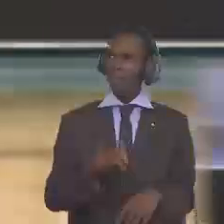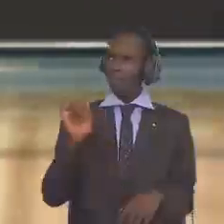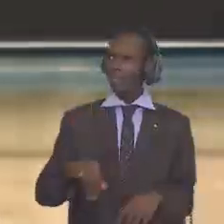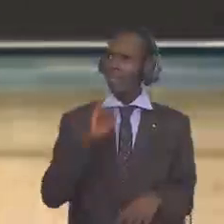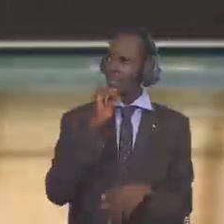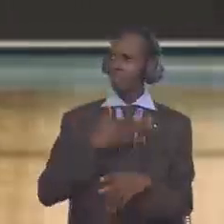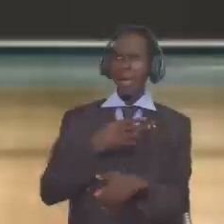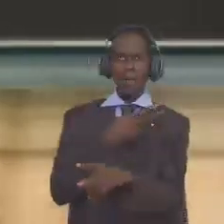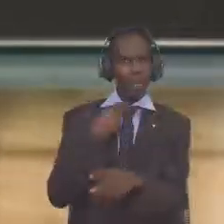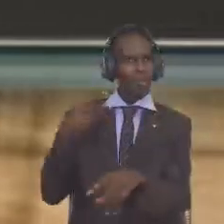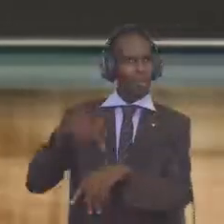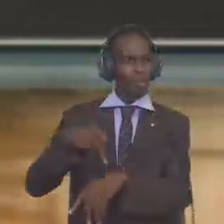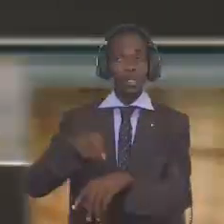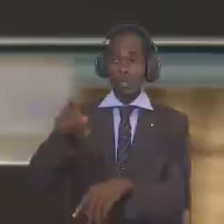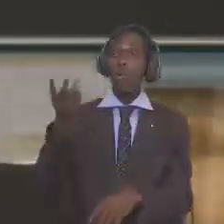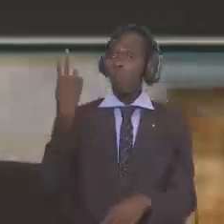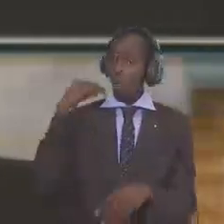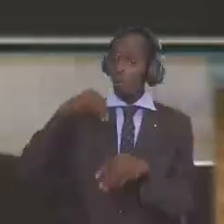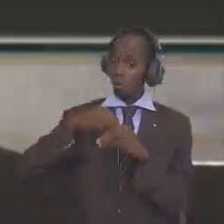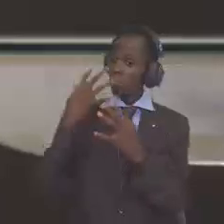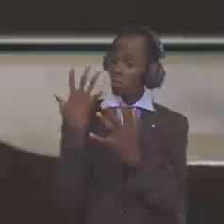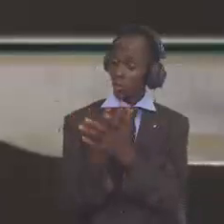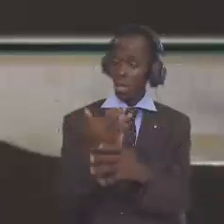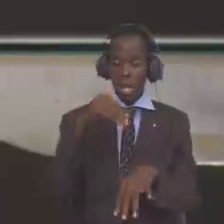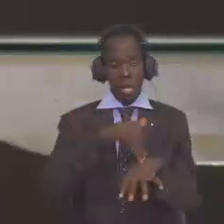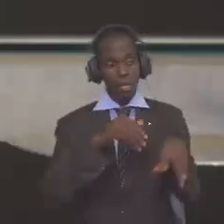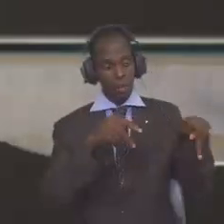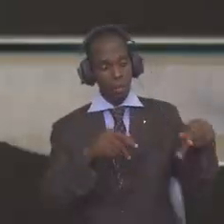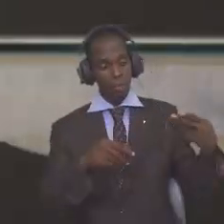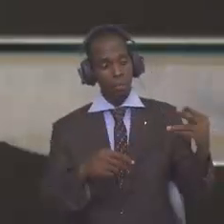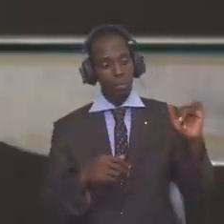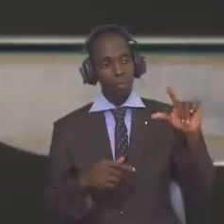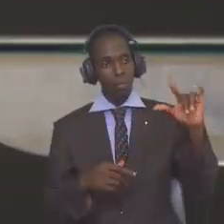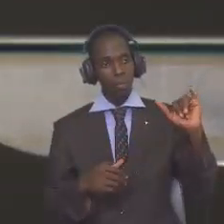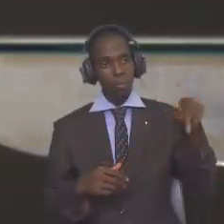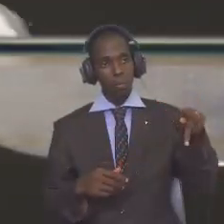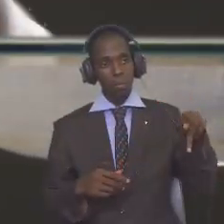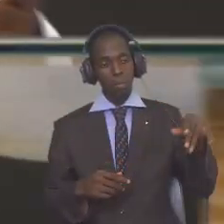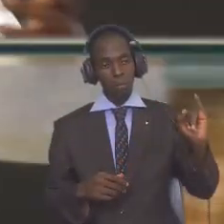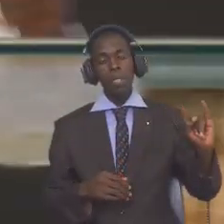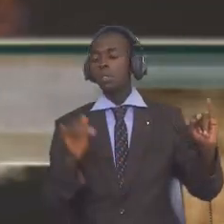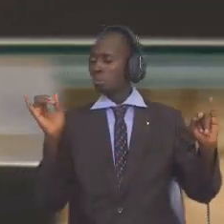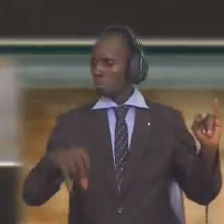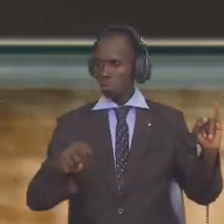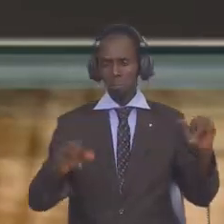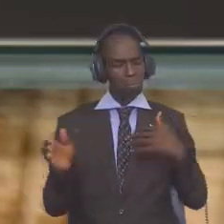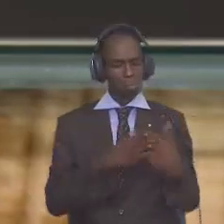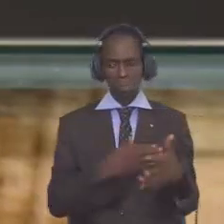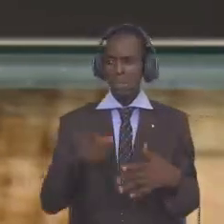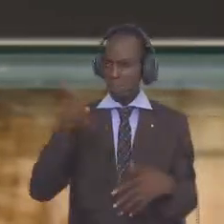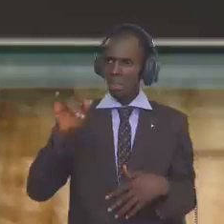pastor. Yes, was in the prison in Philippi, that's my pastor. And then there were bodies